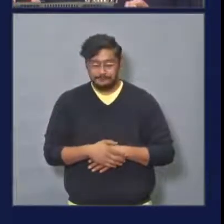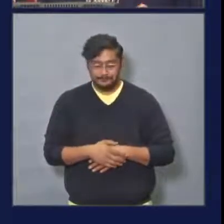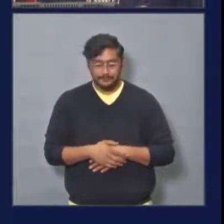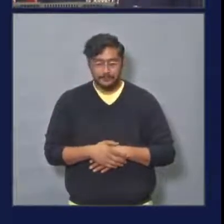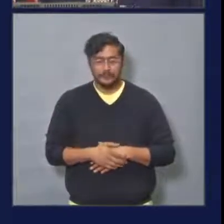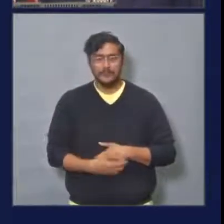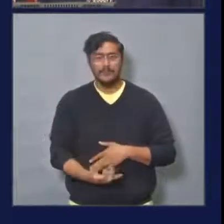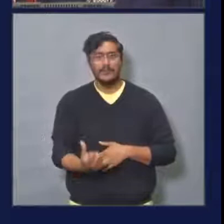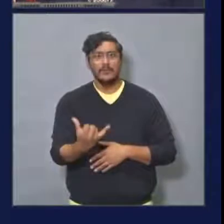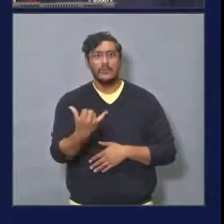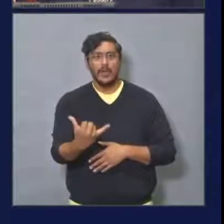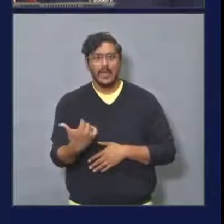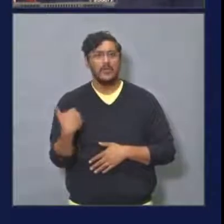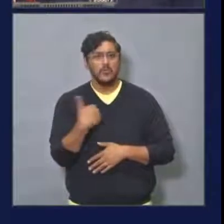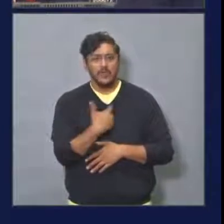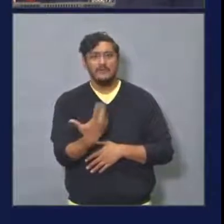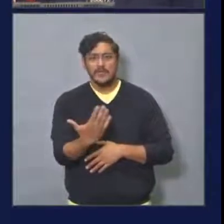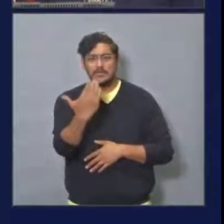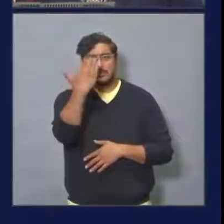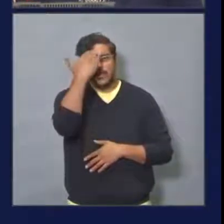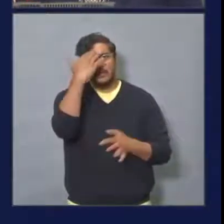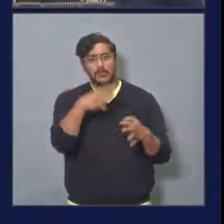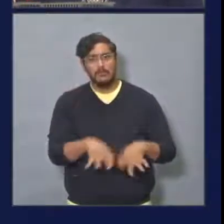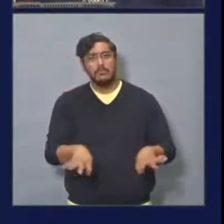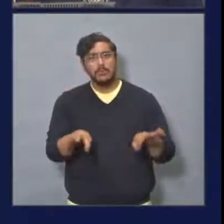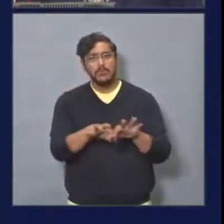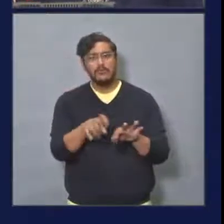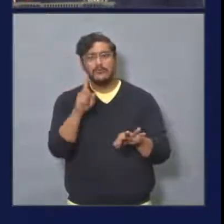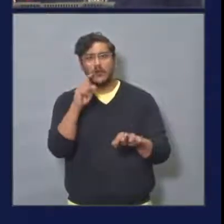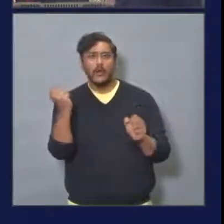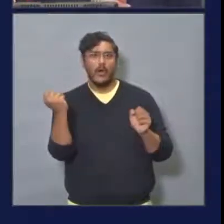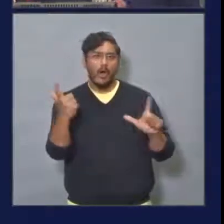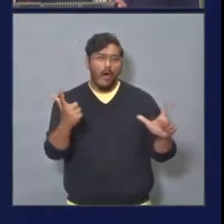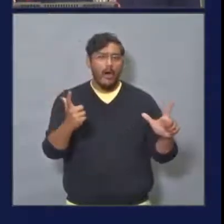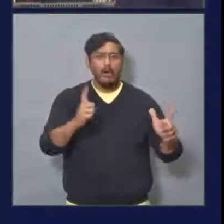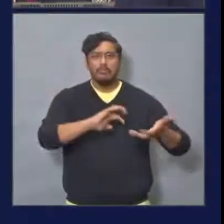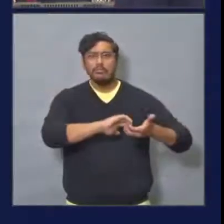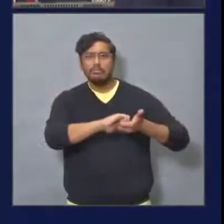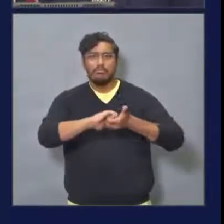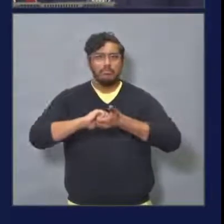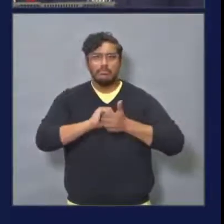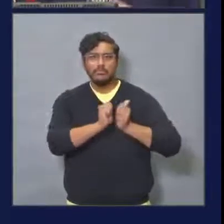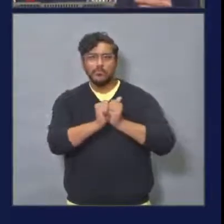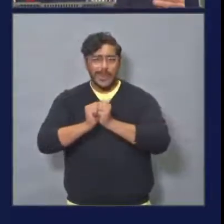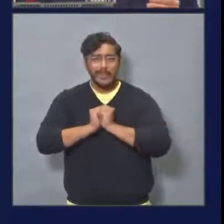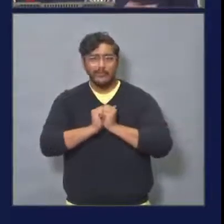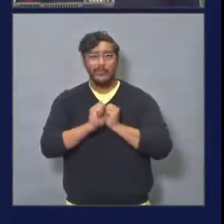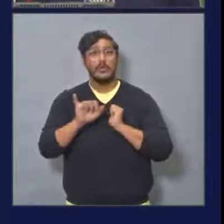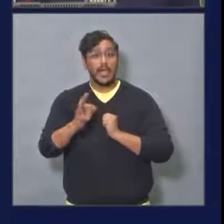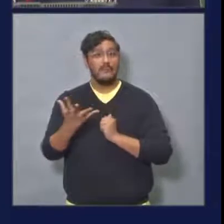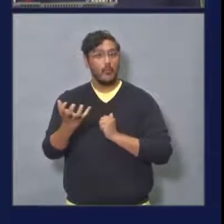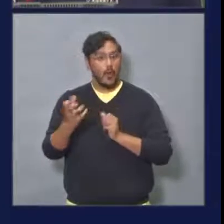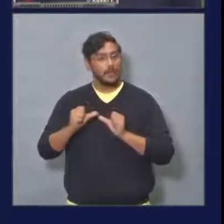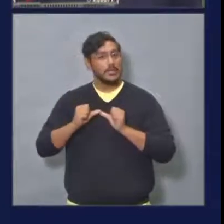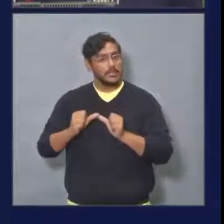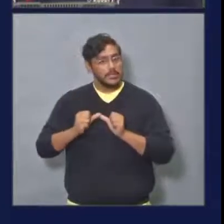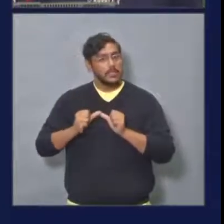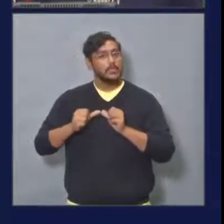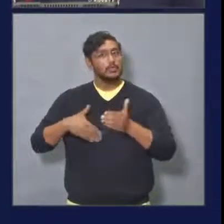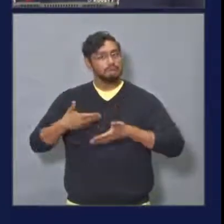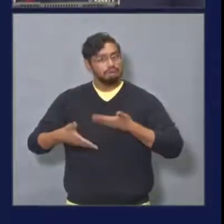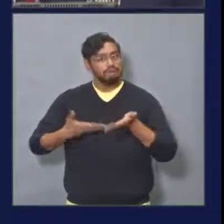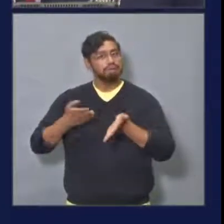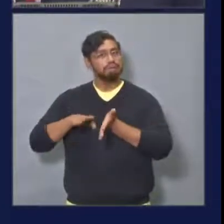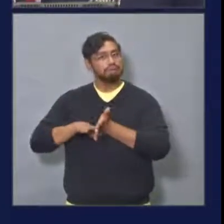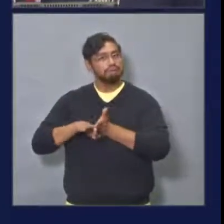because at this time we know how important it is for all of us to work together if we want to continue to get back on track and slow the